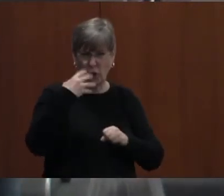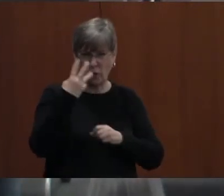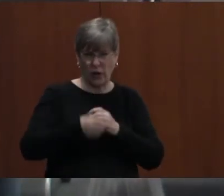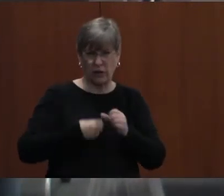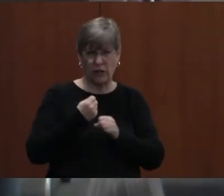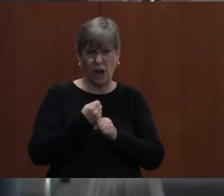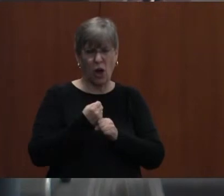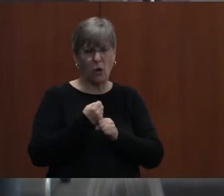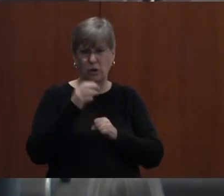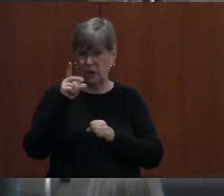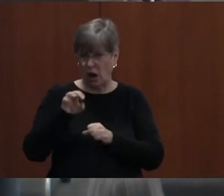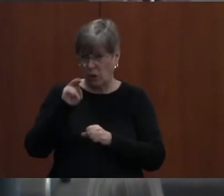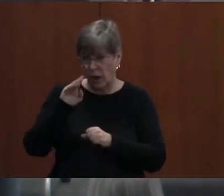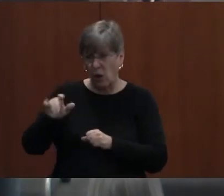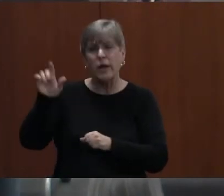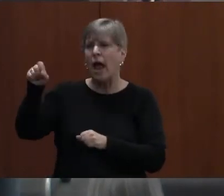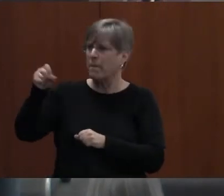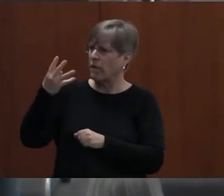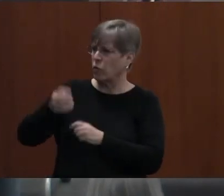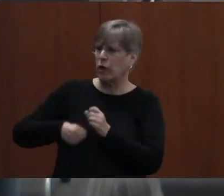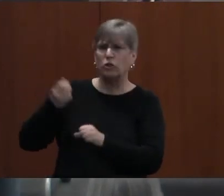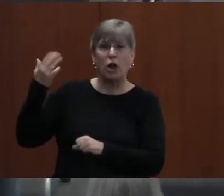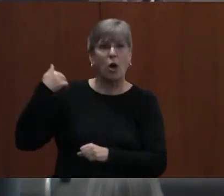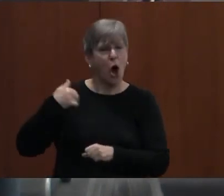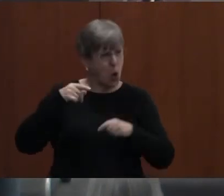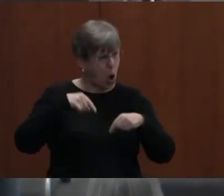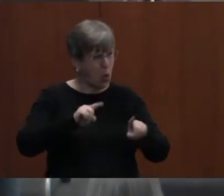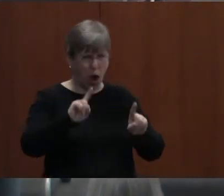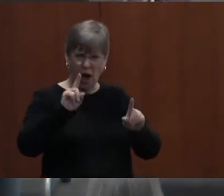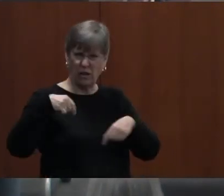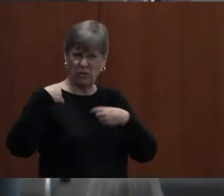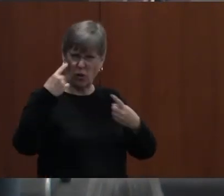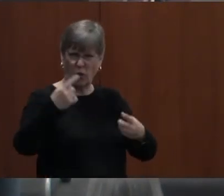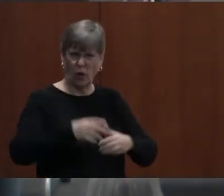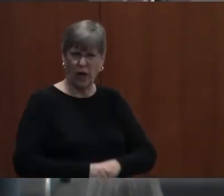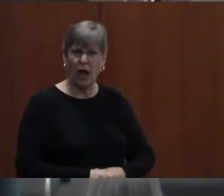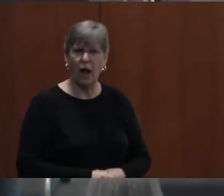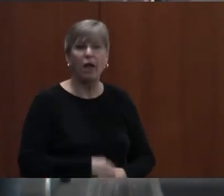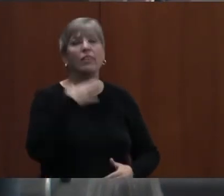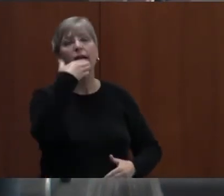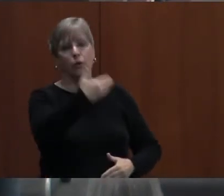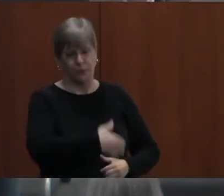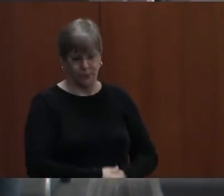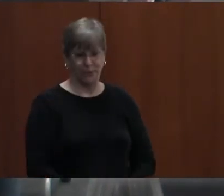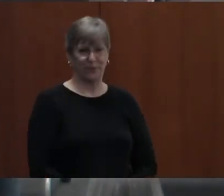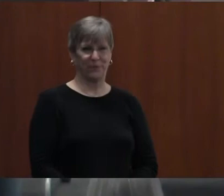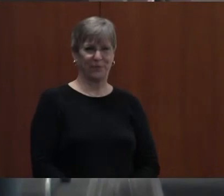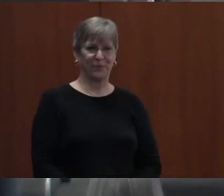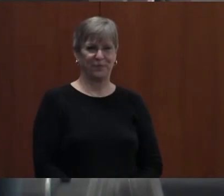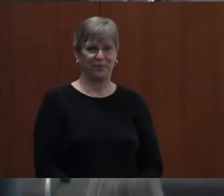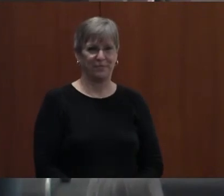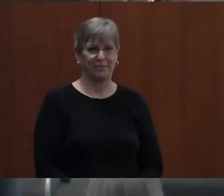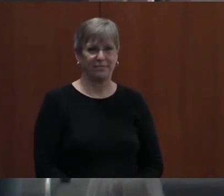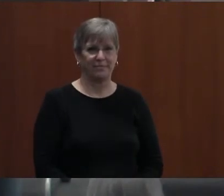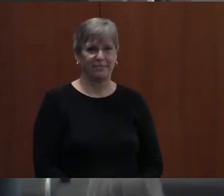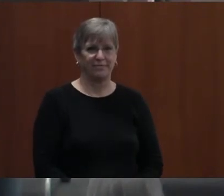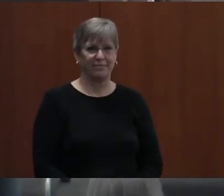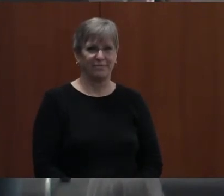years. 4 years ago, maybe, they started transitioning. It's been a while. Yeah. Yeah, okay. Thank you.